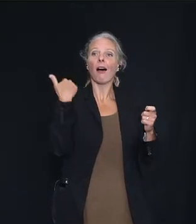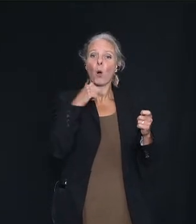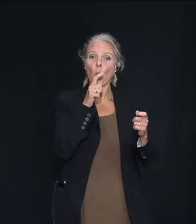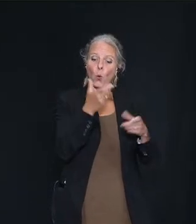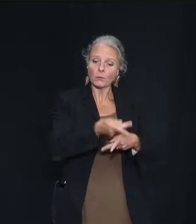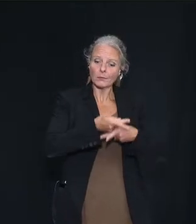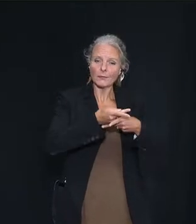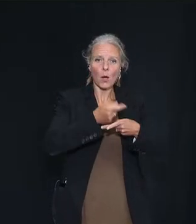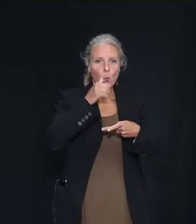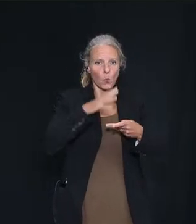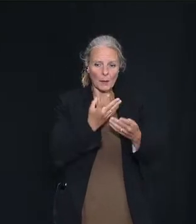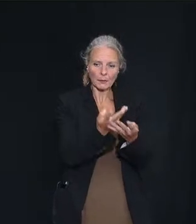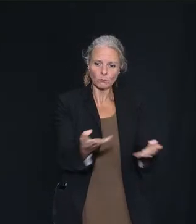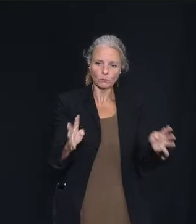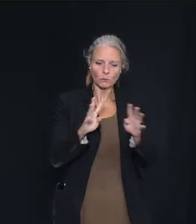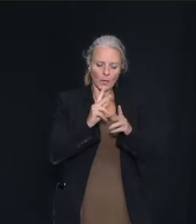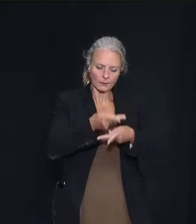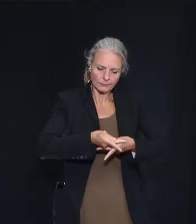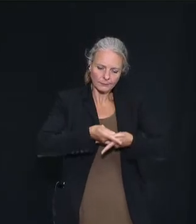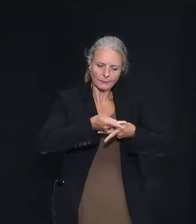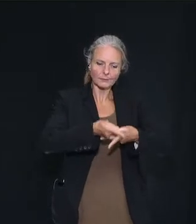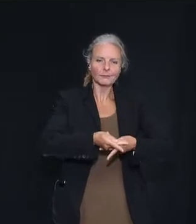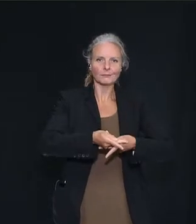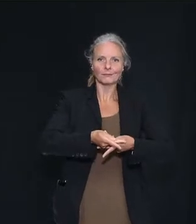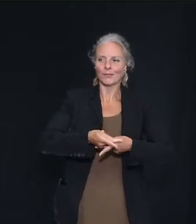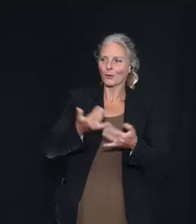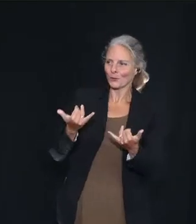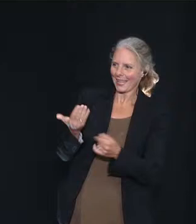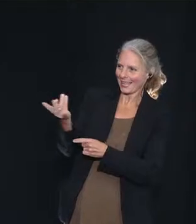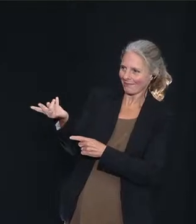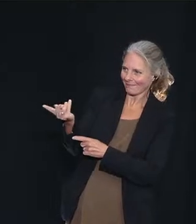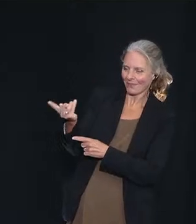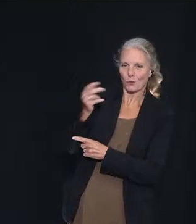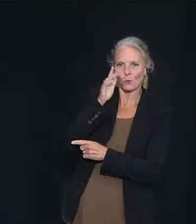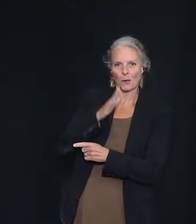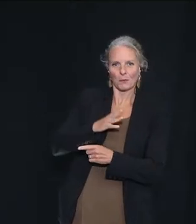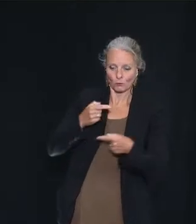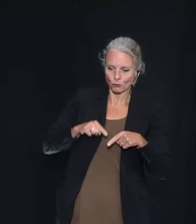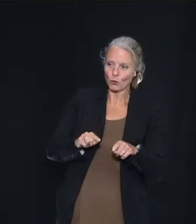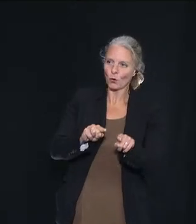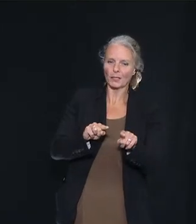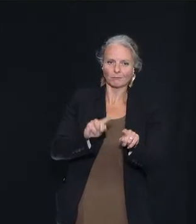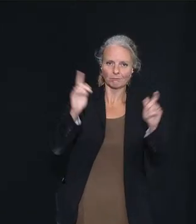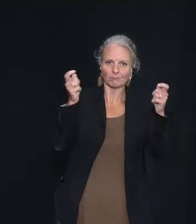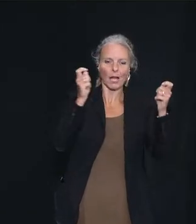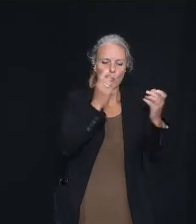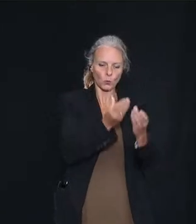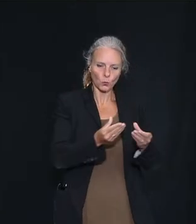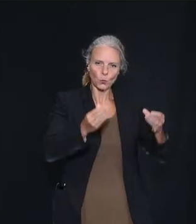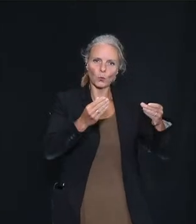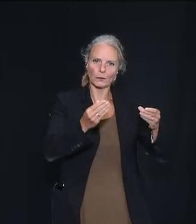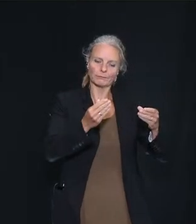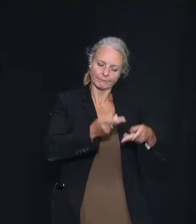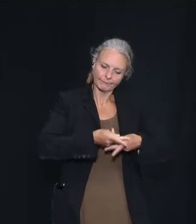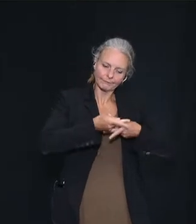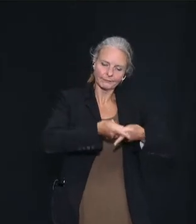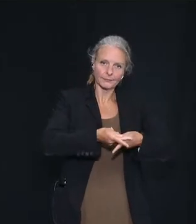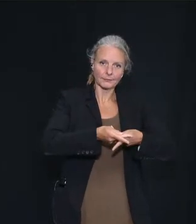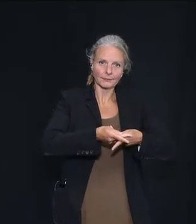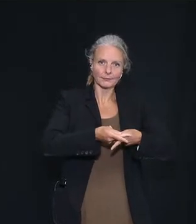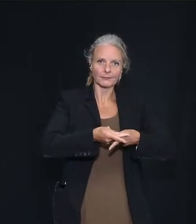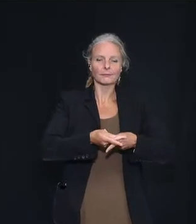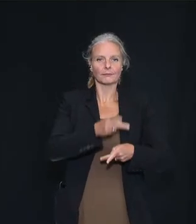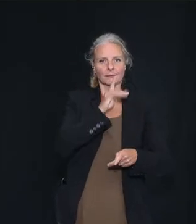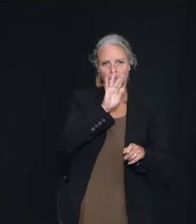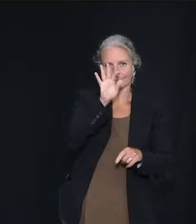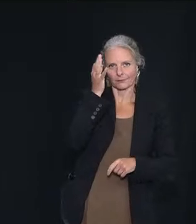from Nunavut, who will tend the kulik throughout the ceremony. Nous allumons le kulik, la lampe. We light